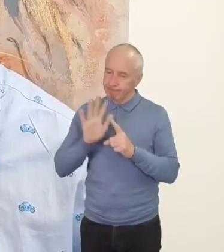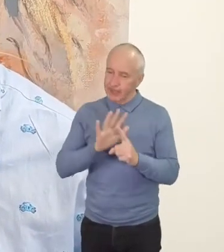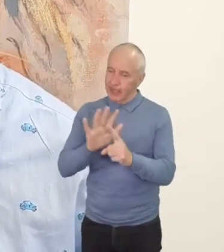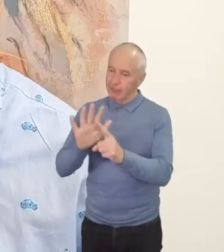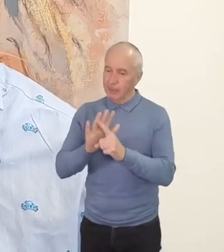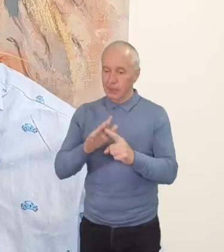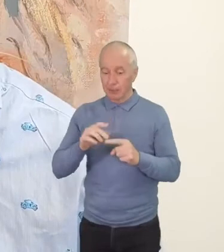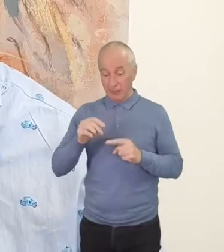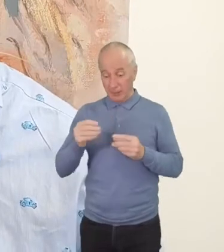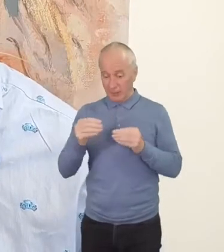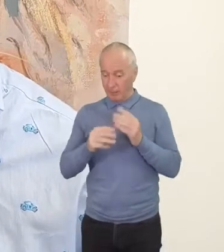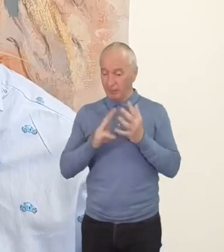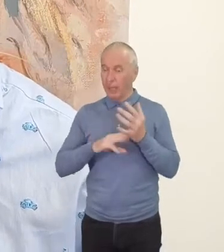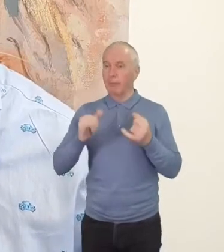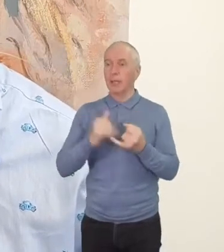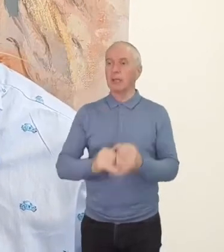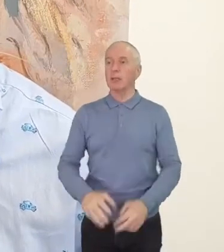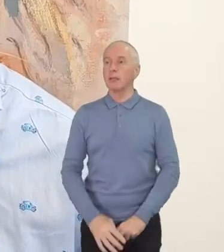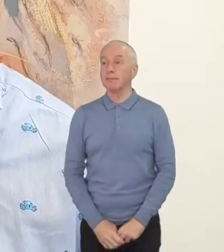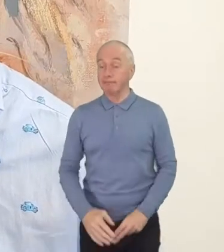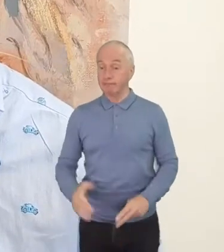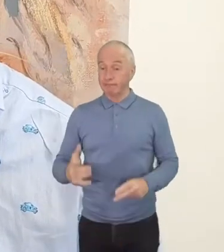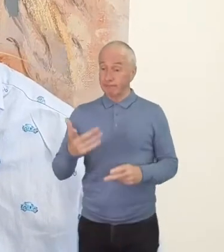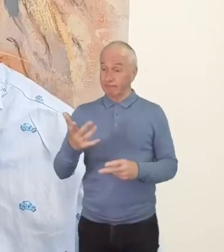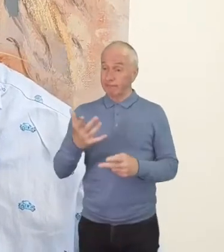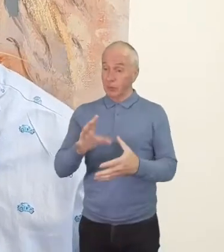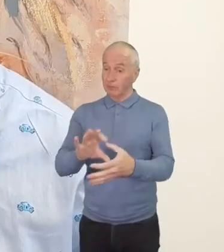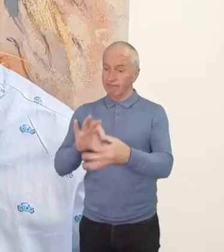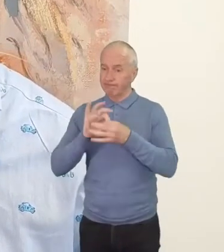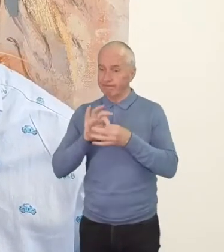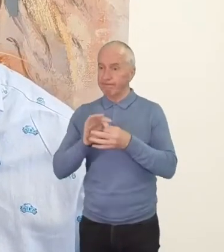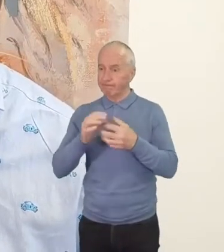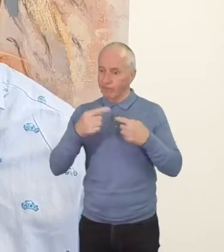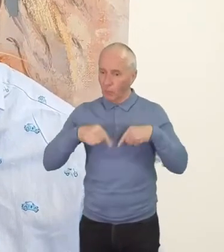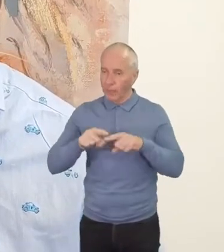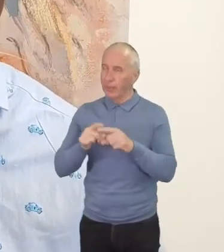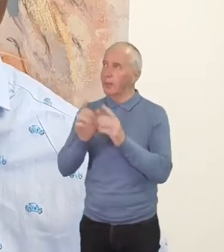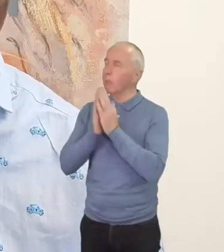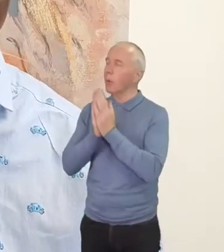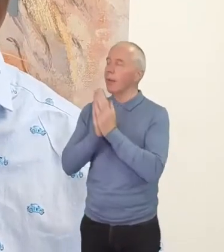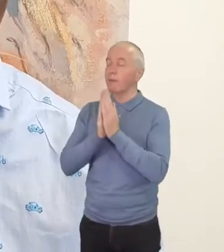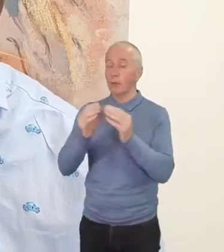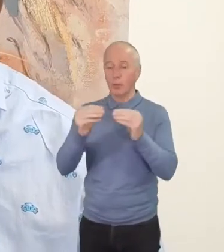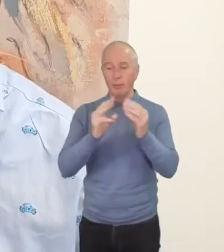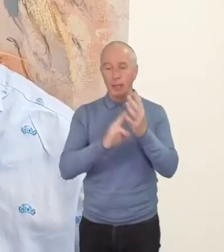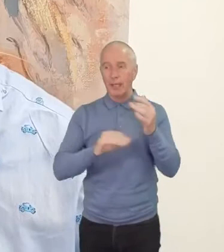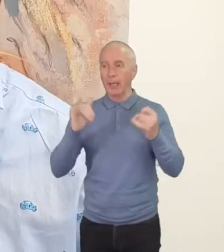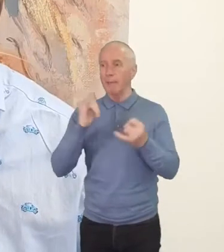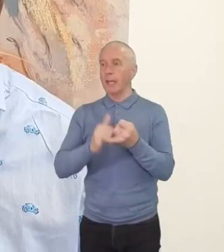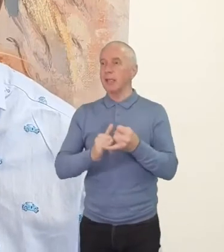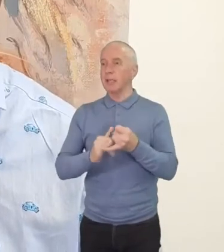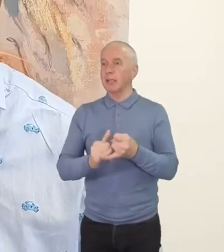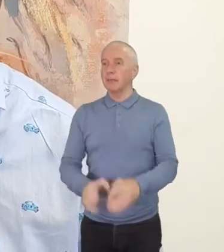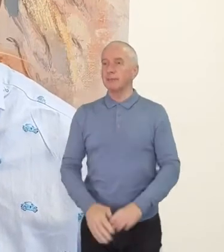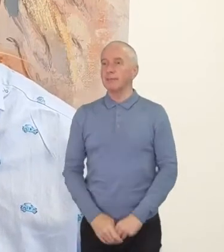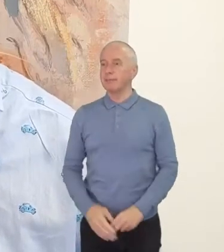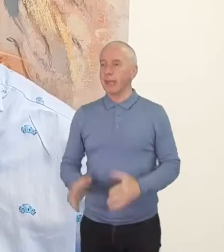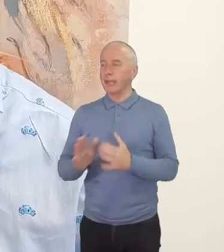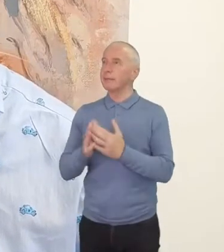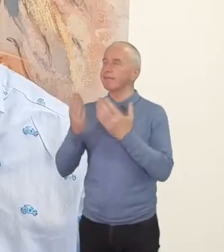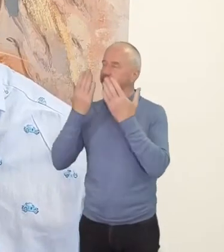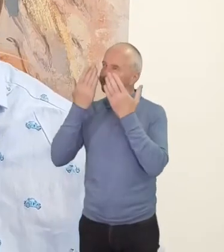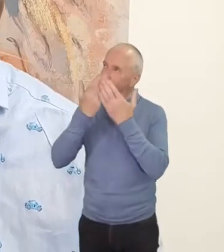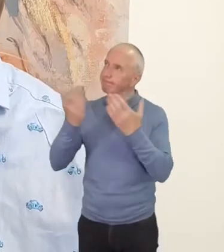BMS. I would like you to join me as we pray for BMS and seek the Lord's blessing over this Baptist